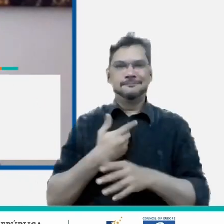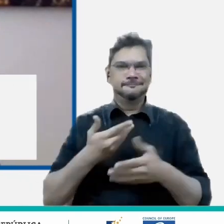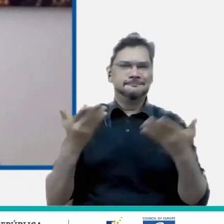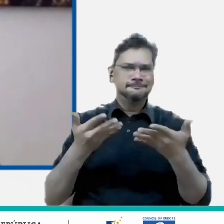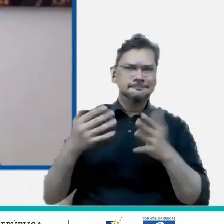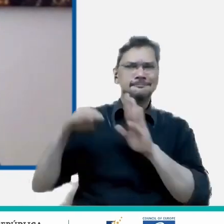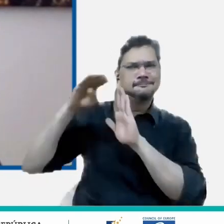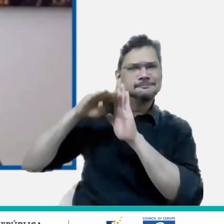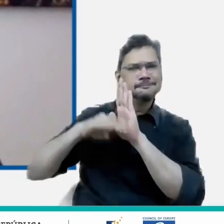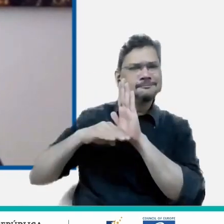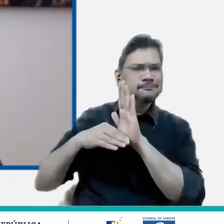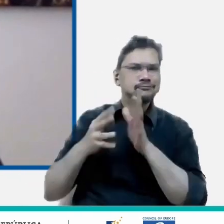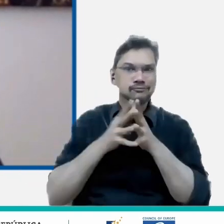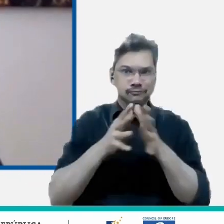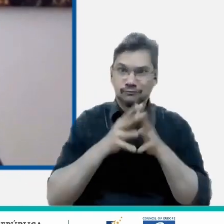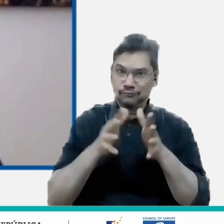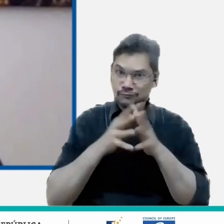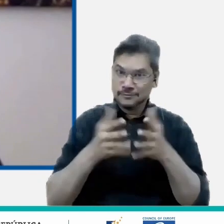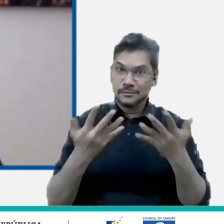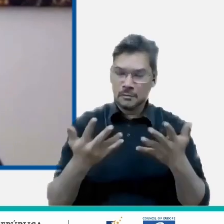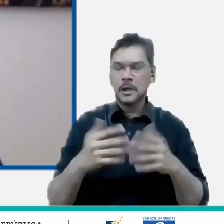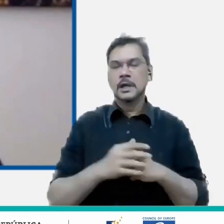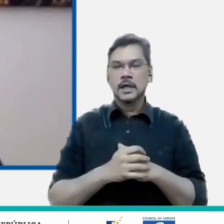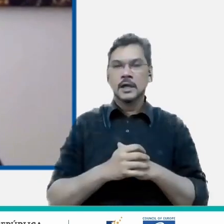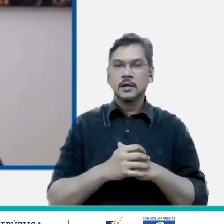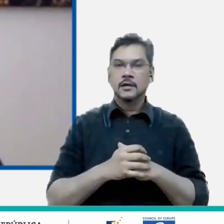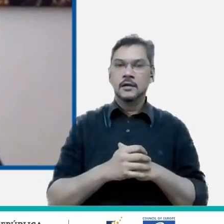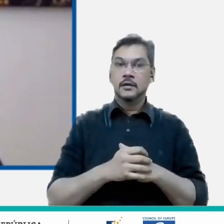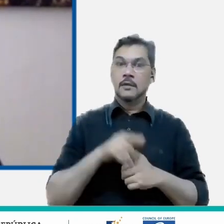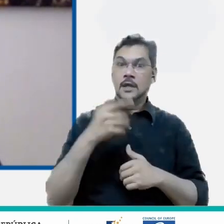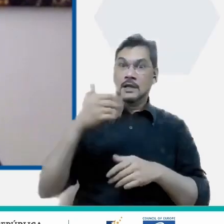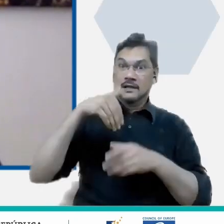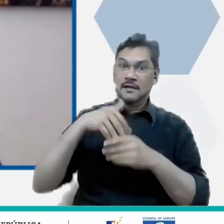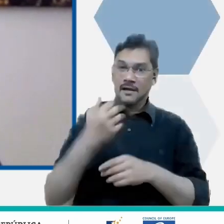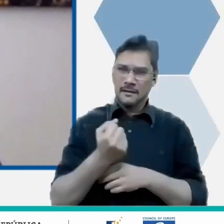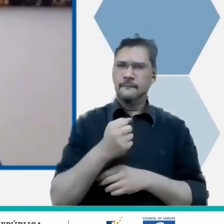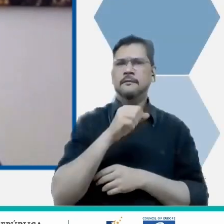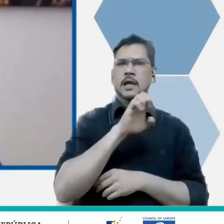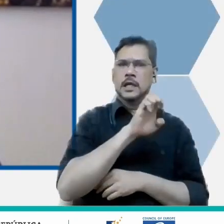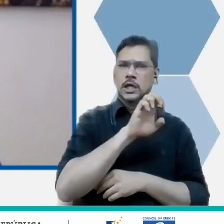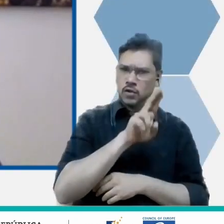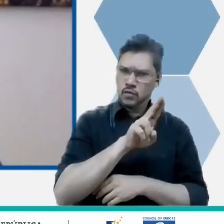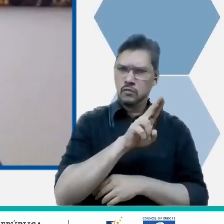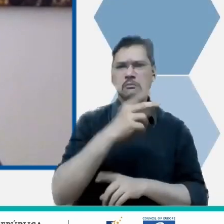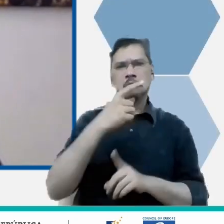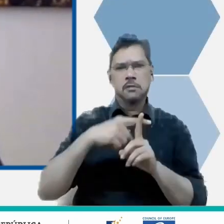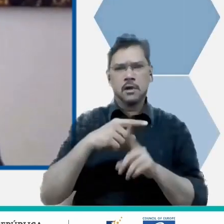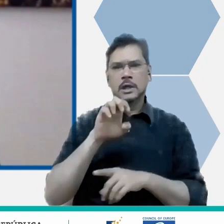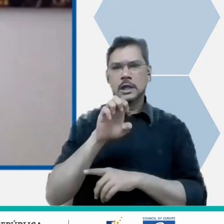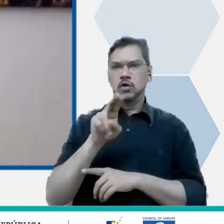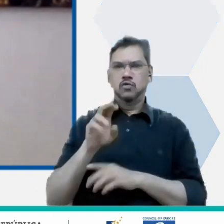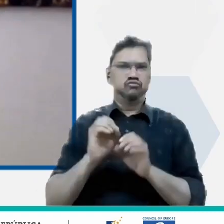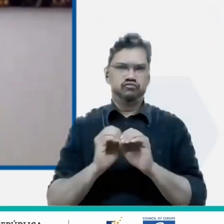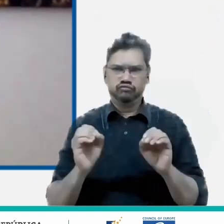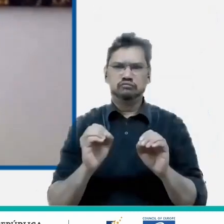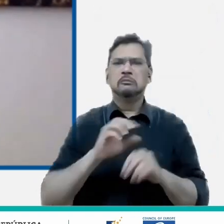States, which consists of EU and non-EU member states around the Baltic Sea region, and also the